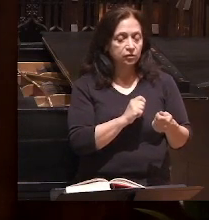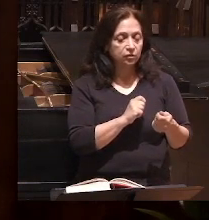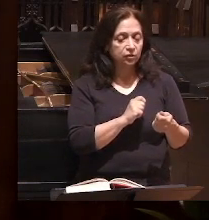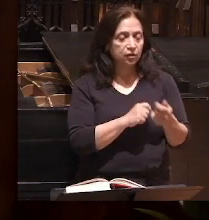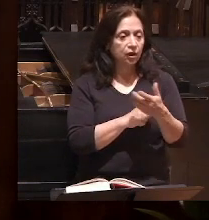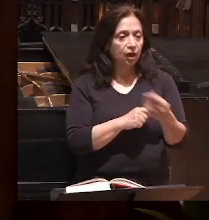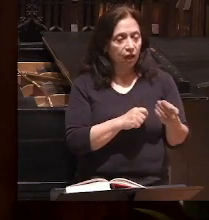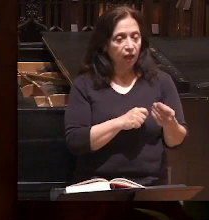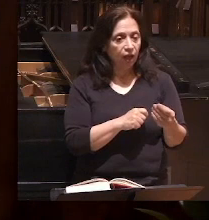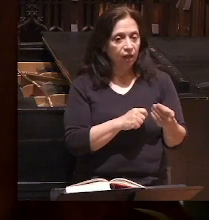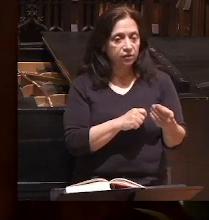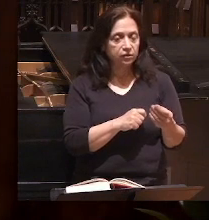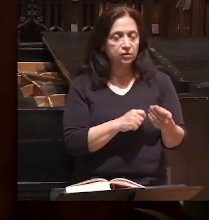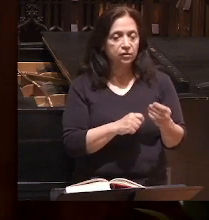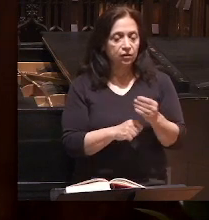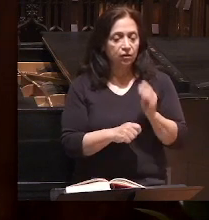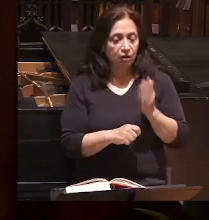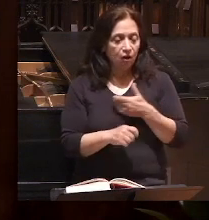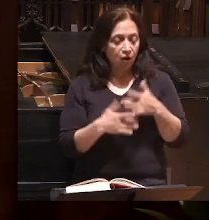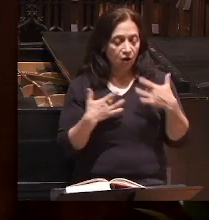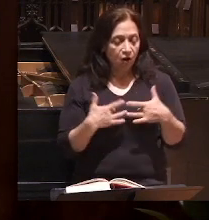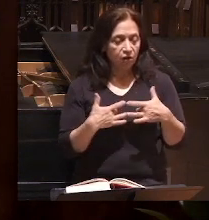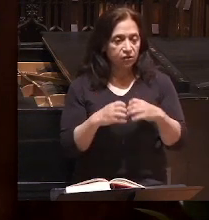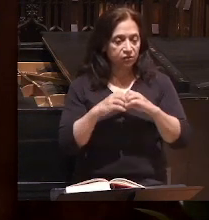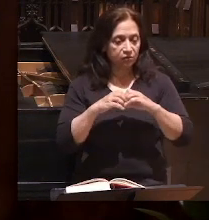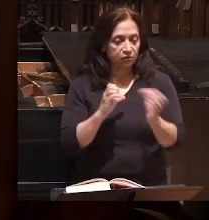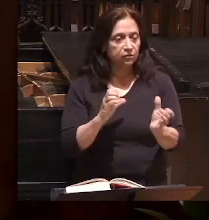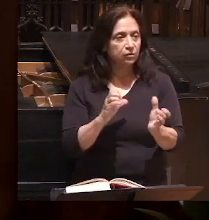and in the breaking open of our hearts.